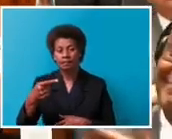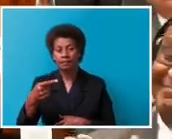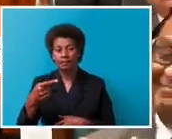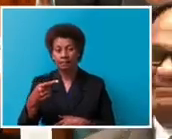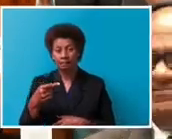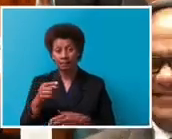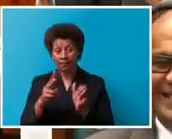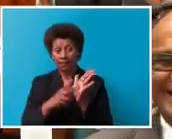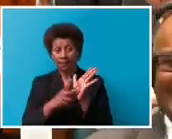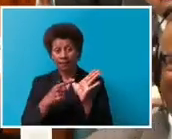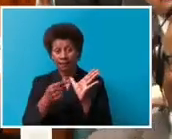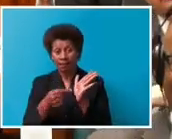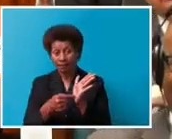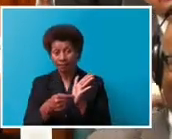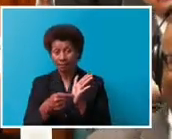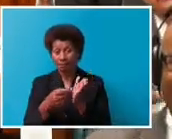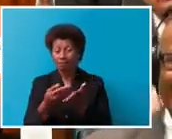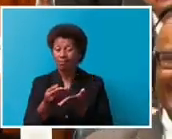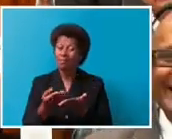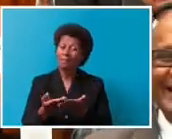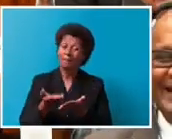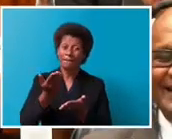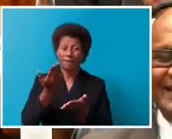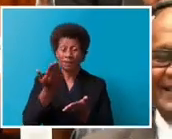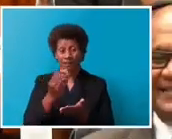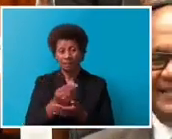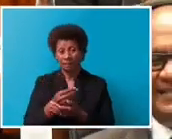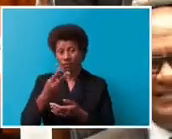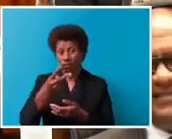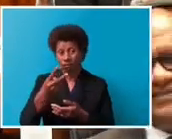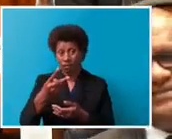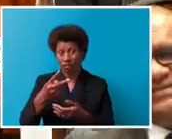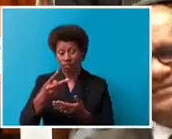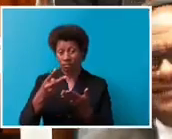VAT was increased from 12.5% to 15% in